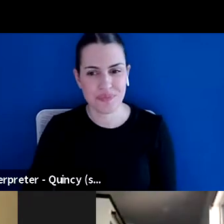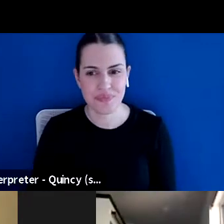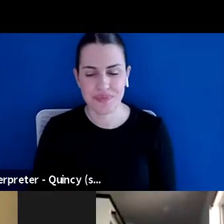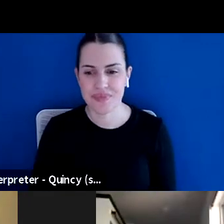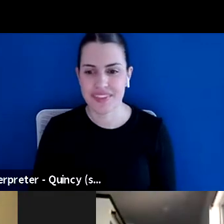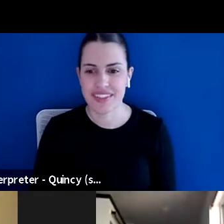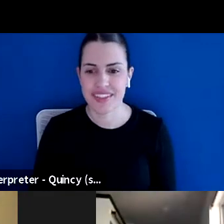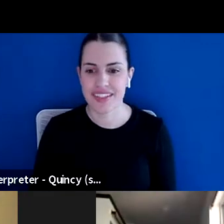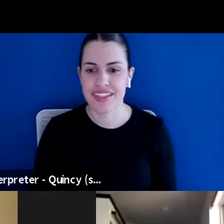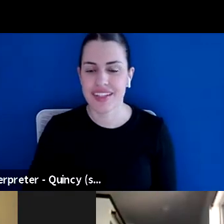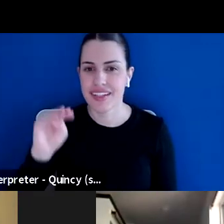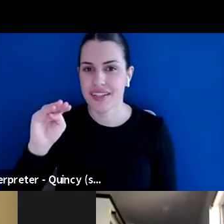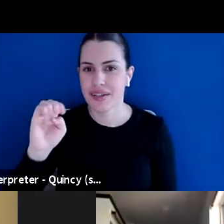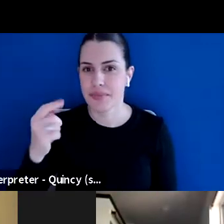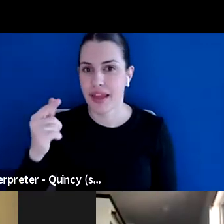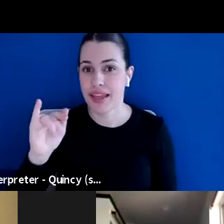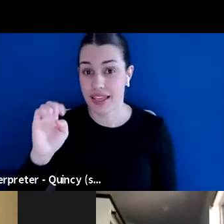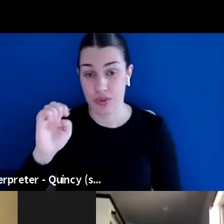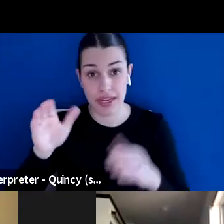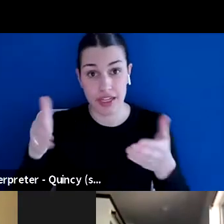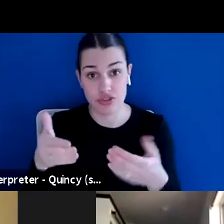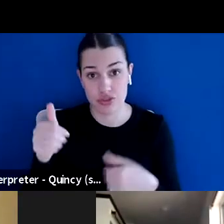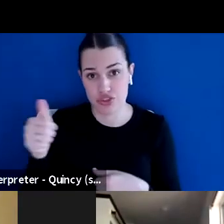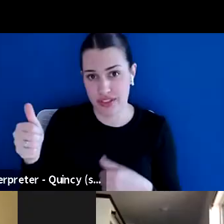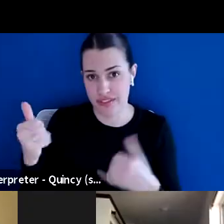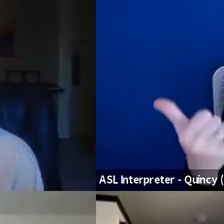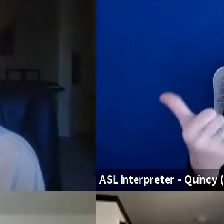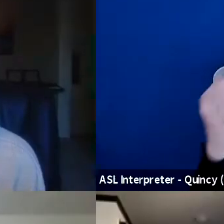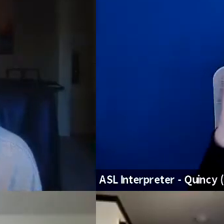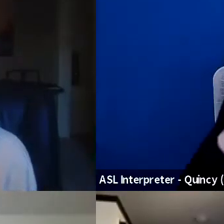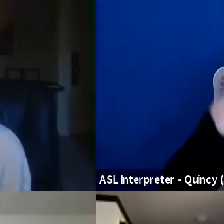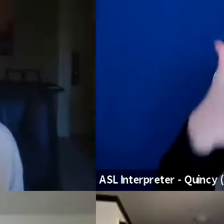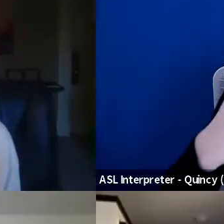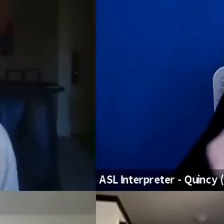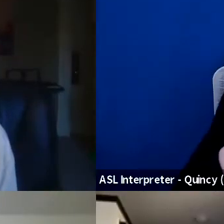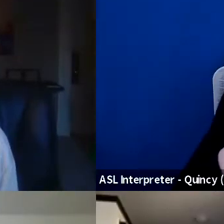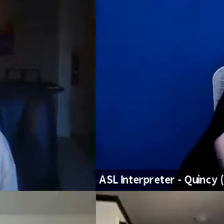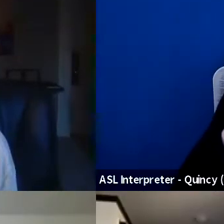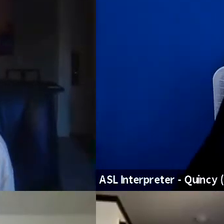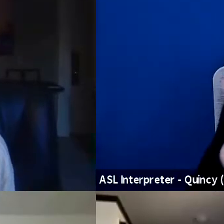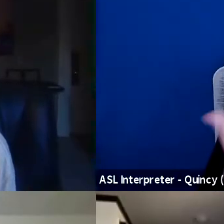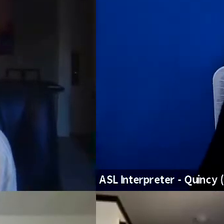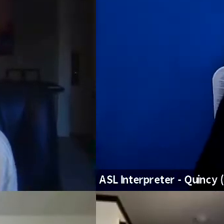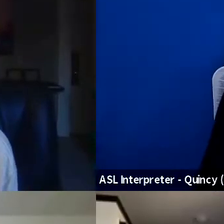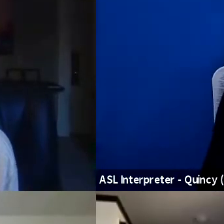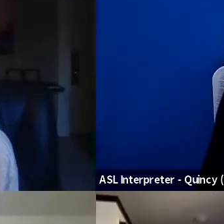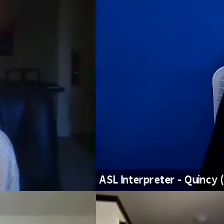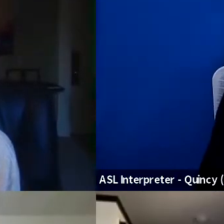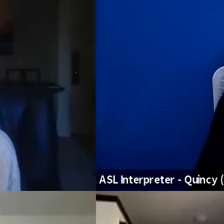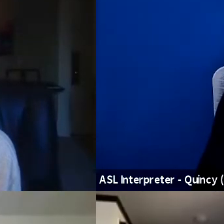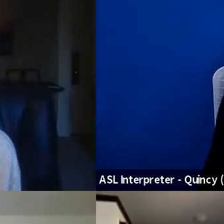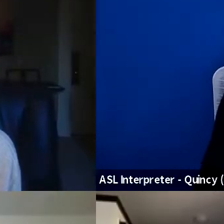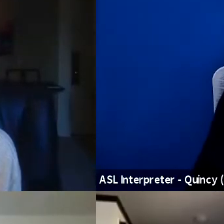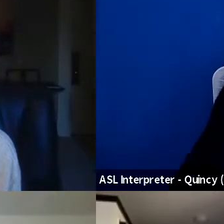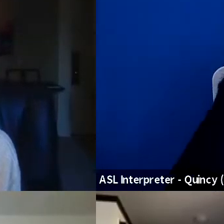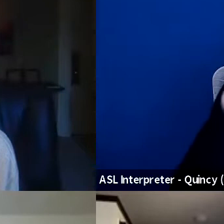And Maggie, you can introduce yourself now or when the slide comes, whatever you feel makes the most sense. Sure. Hi, everyone.